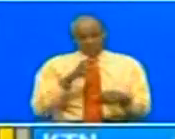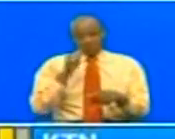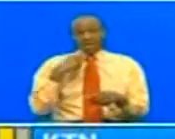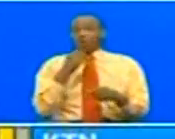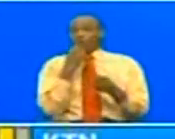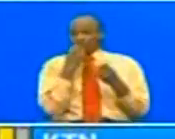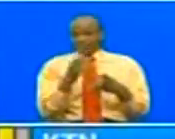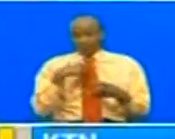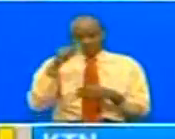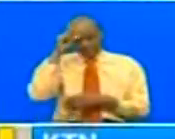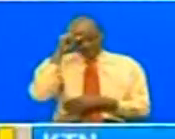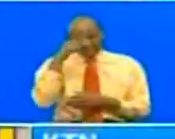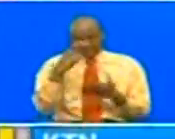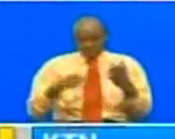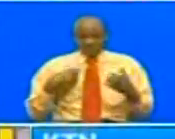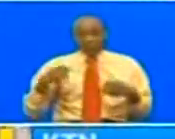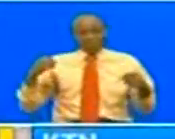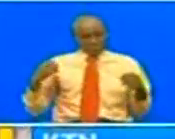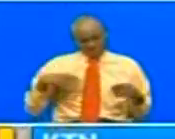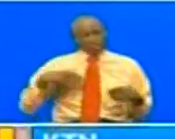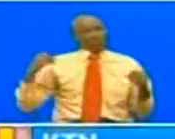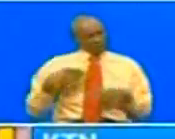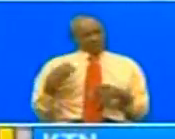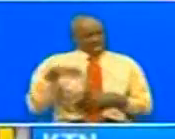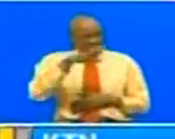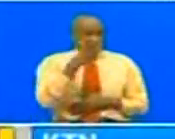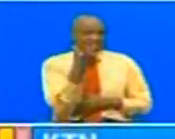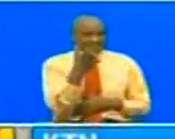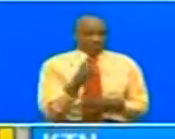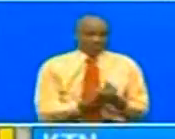government, there is still some tension among the residents there.